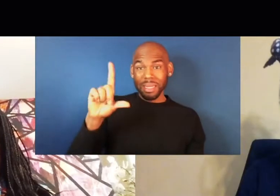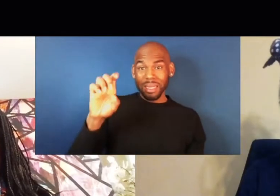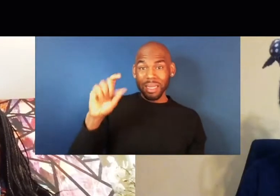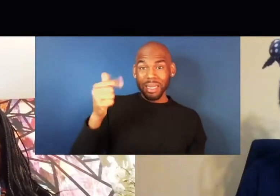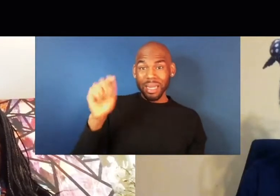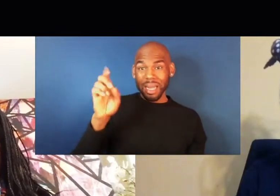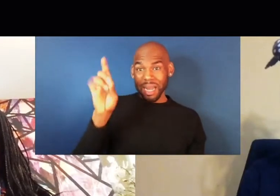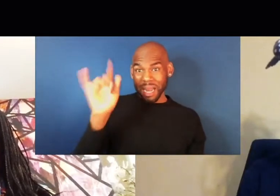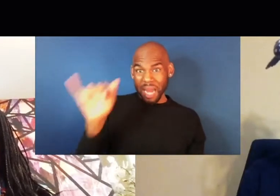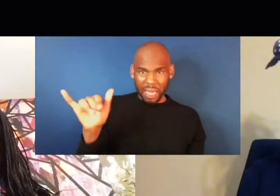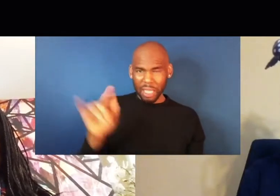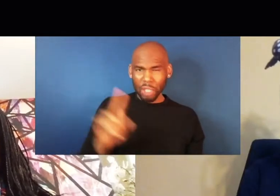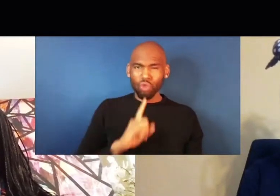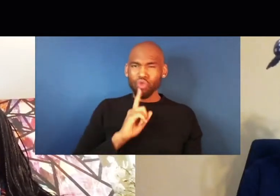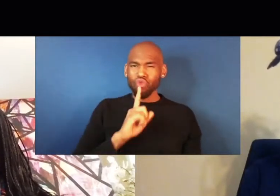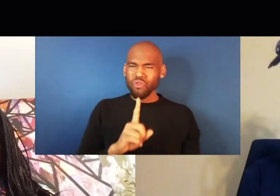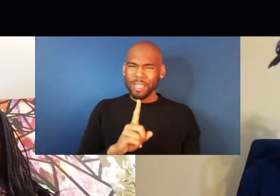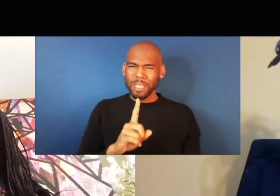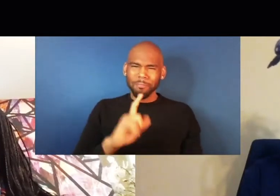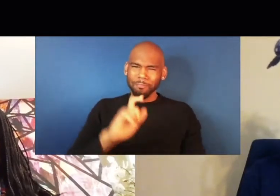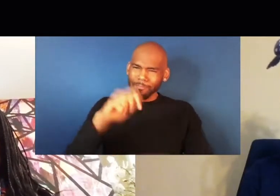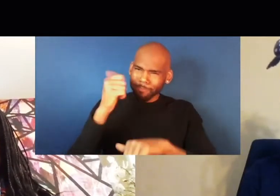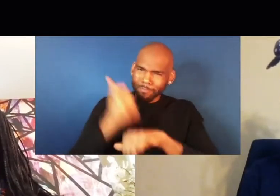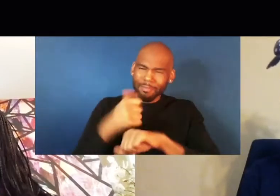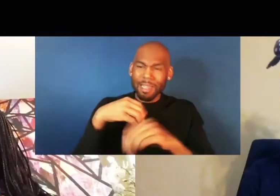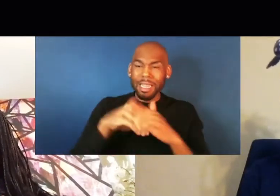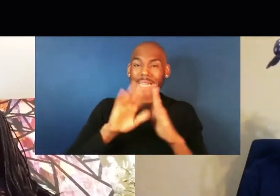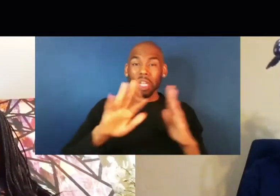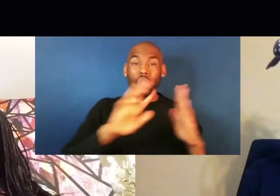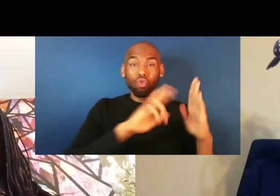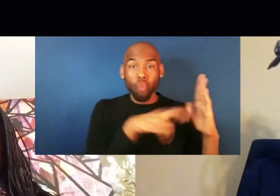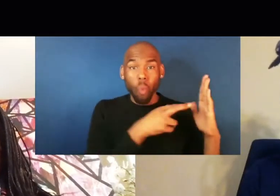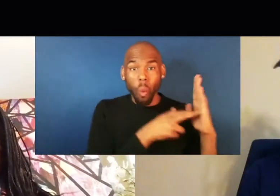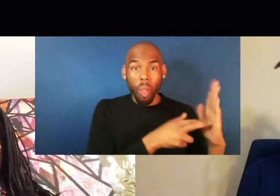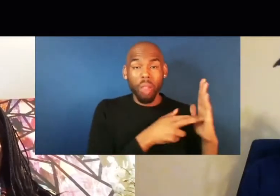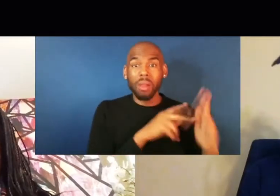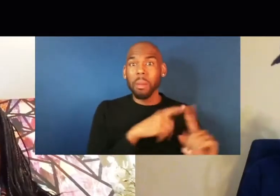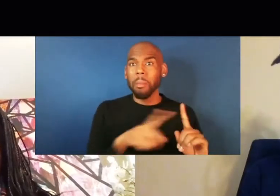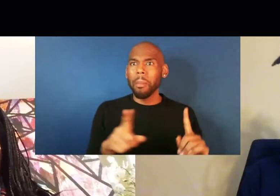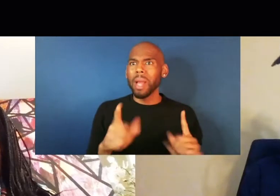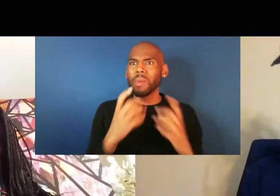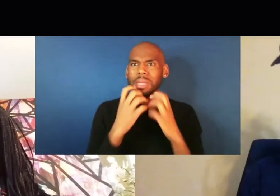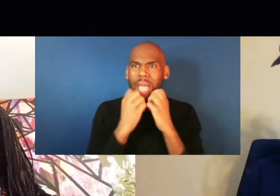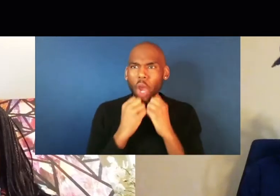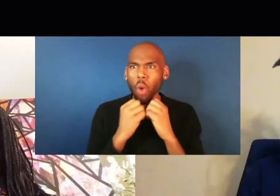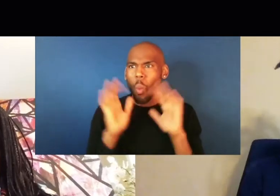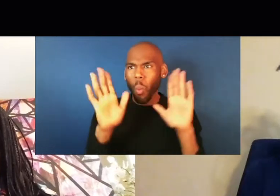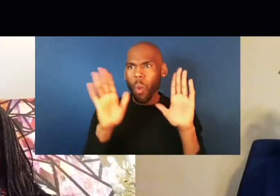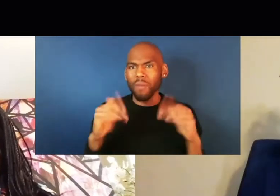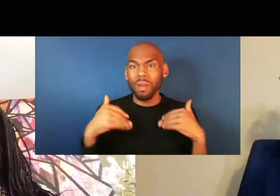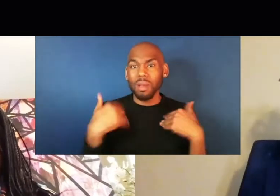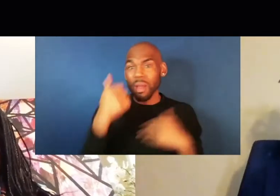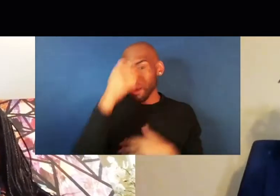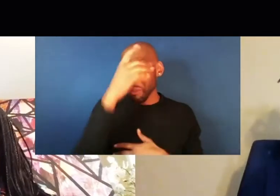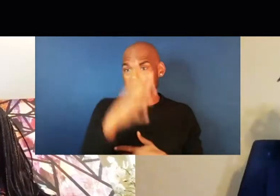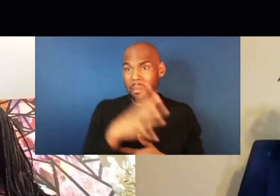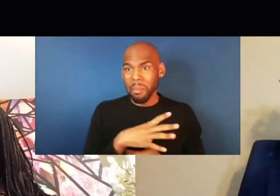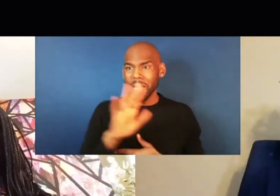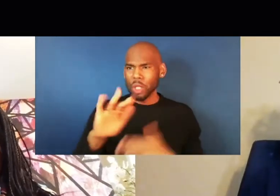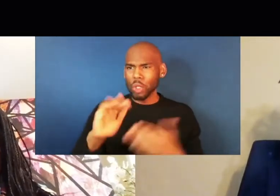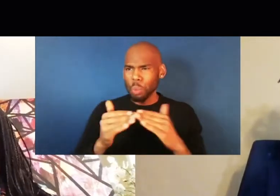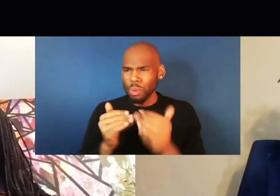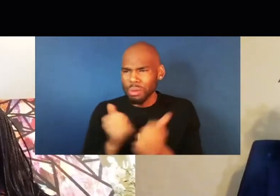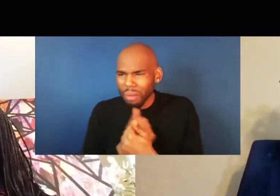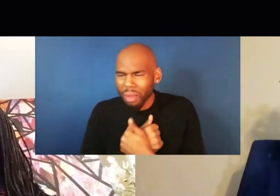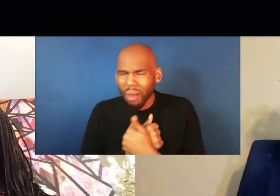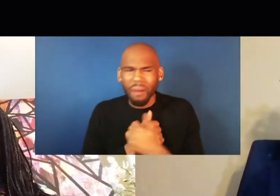was solidified in those roles. But he was also just a caring and wonderful young man on top of that. That loved his